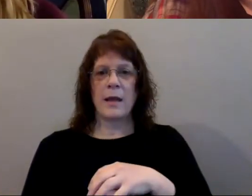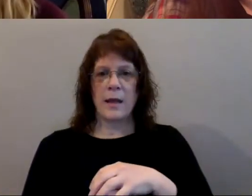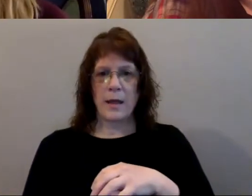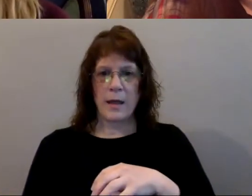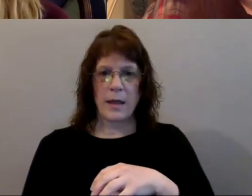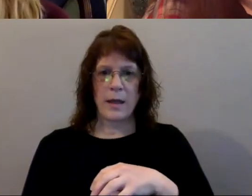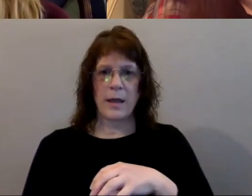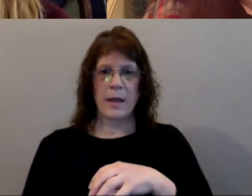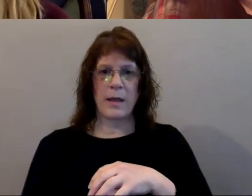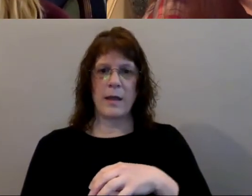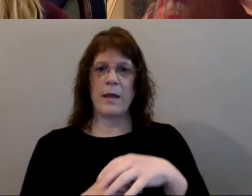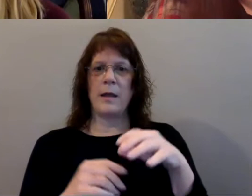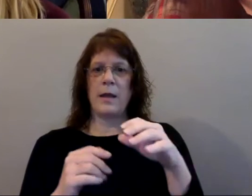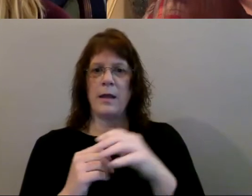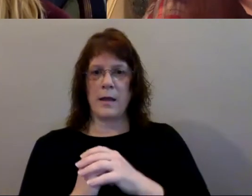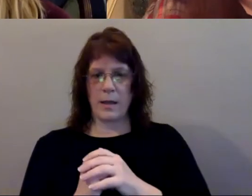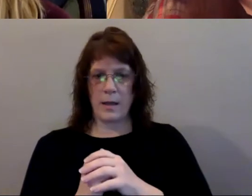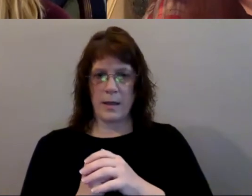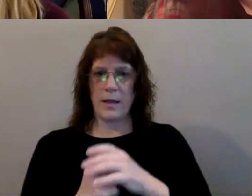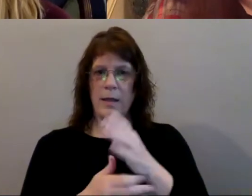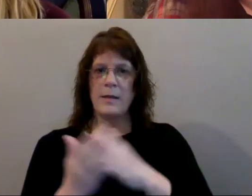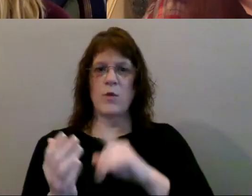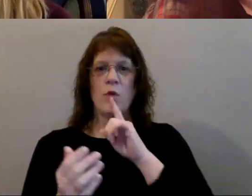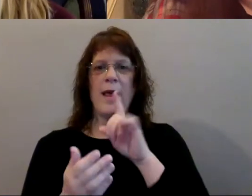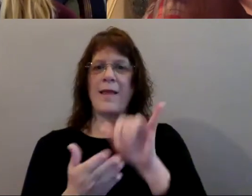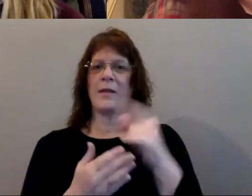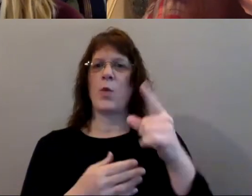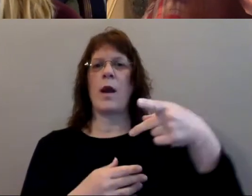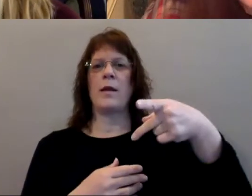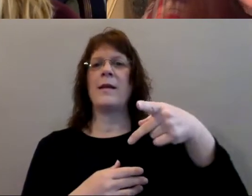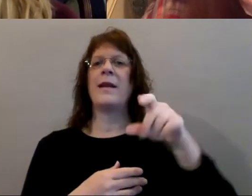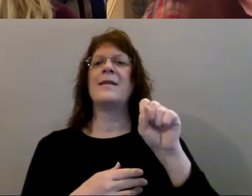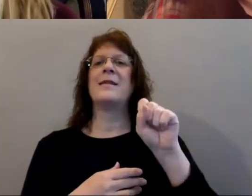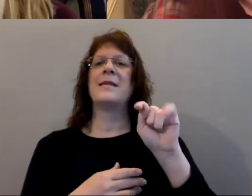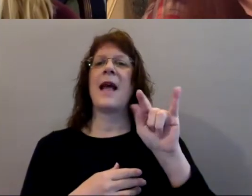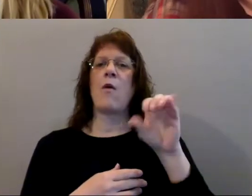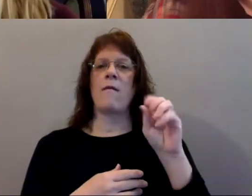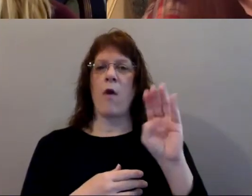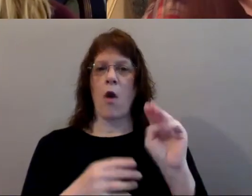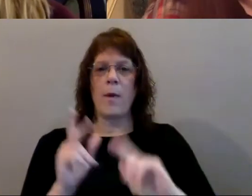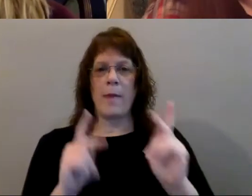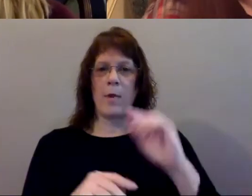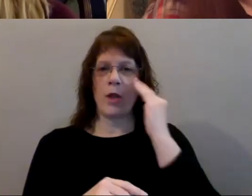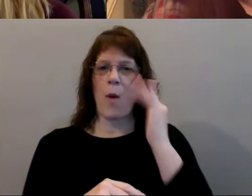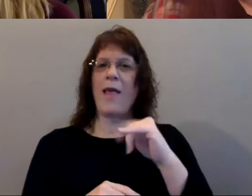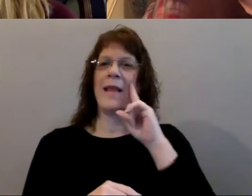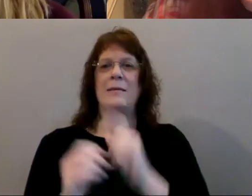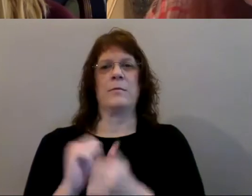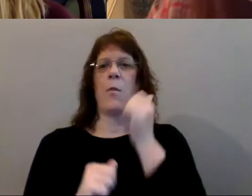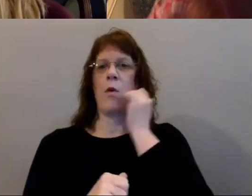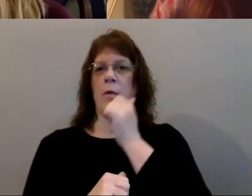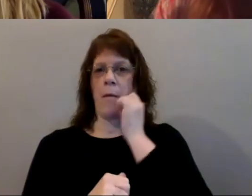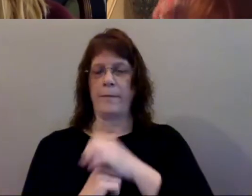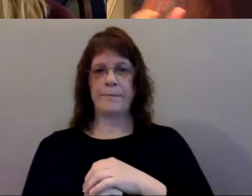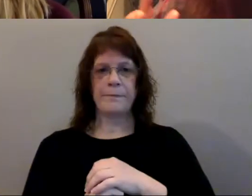I'm trying to think of something more common, but styrofoam is really the one that everybody knows. Cool. But I think it's the sixth most common. Do you know